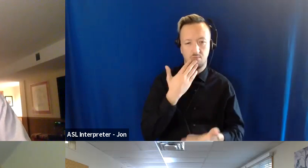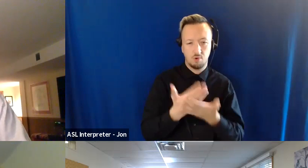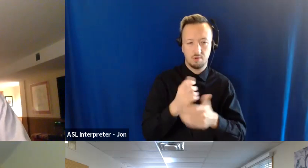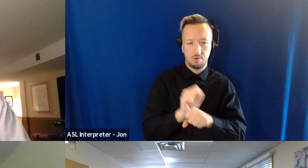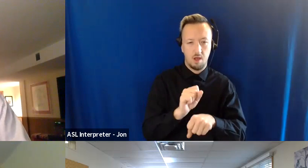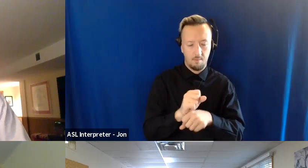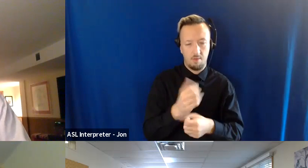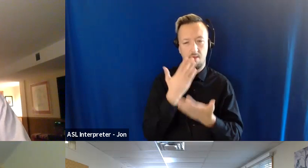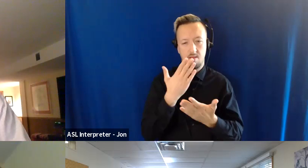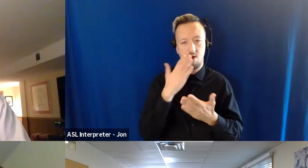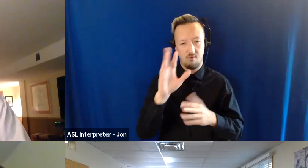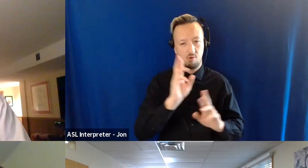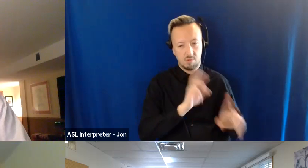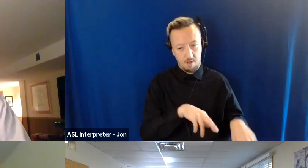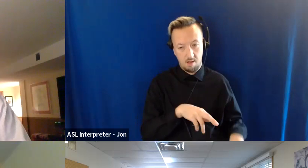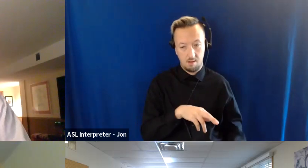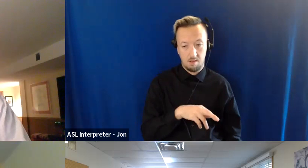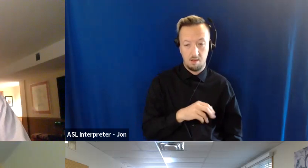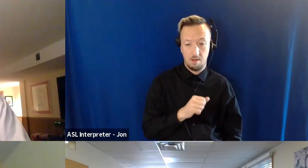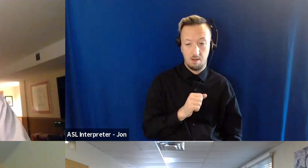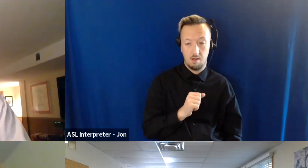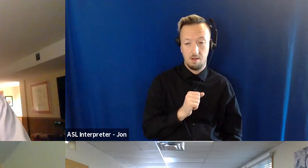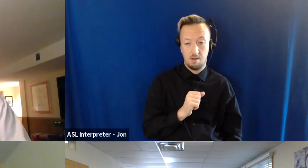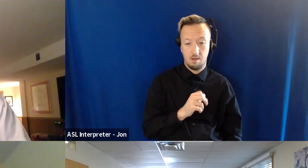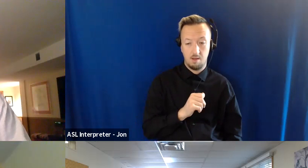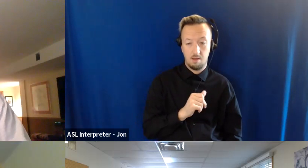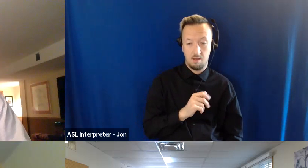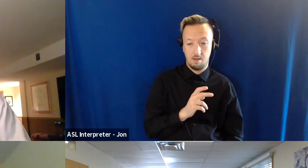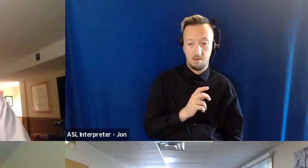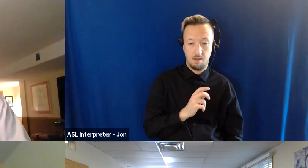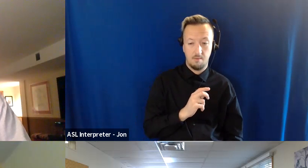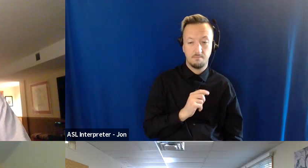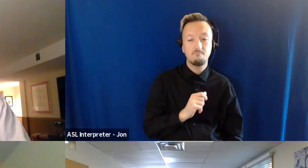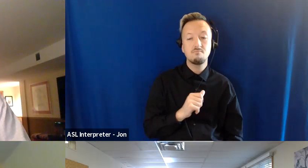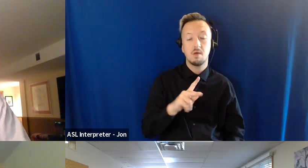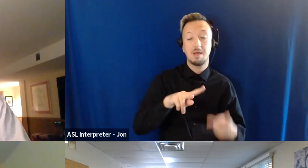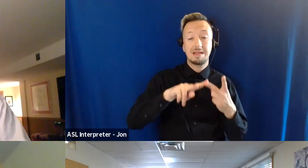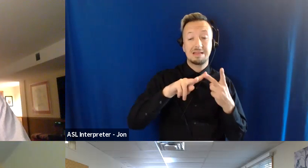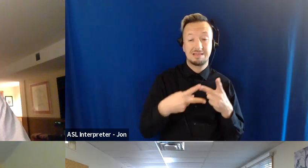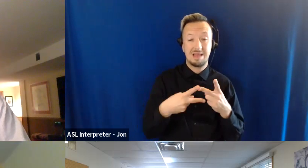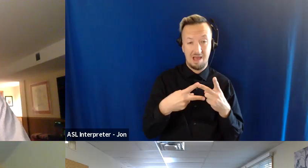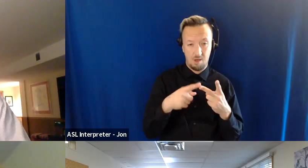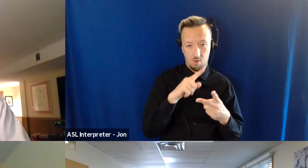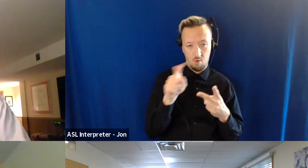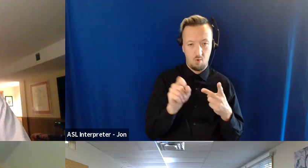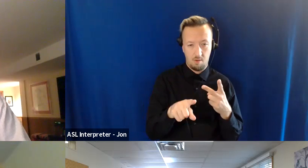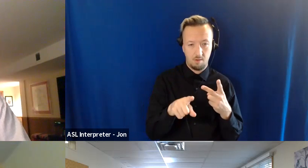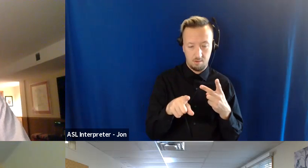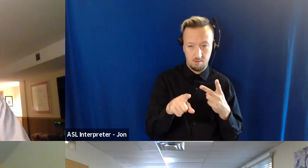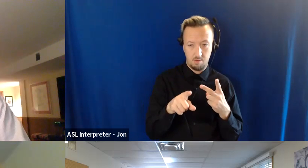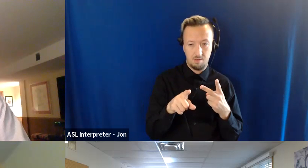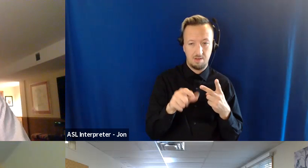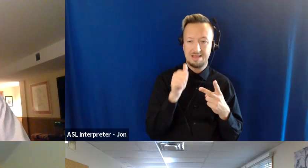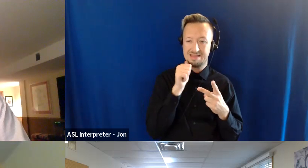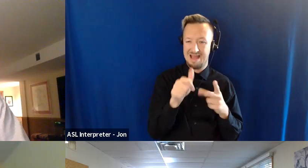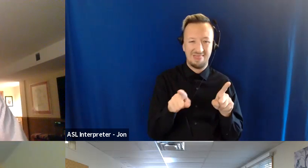your response to the question. And we're going to move on to our second question. And we're not going to go in the same order.